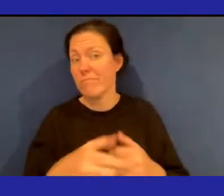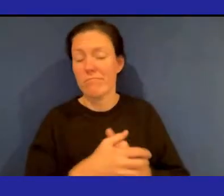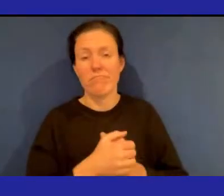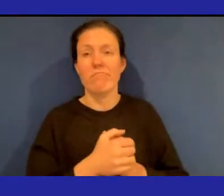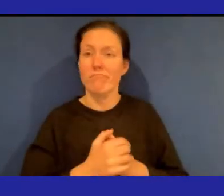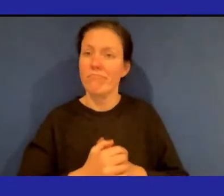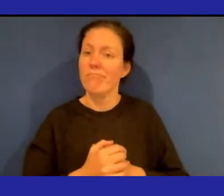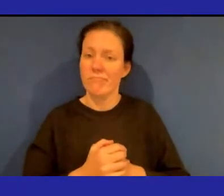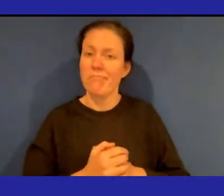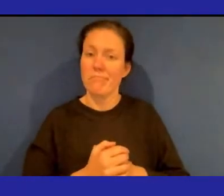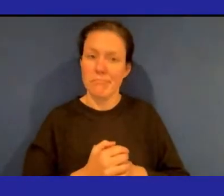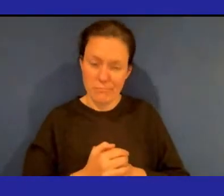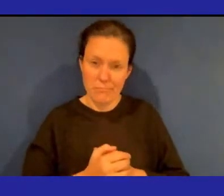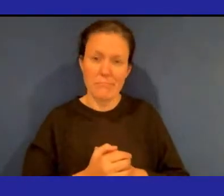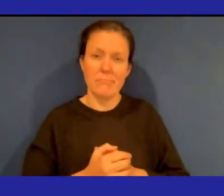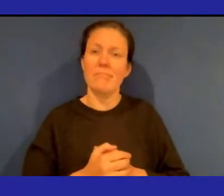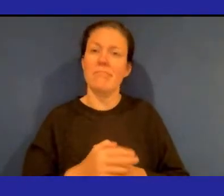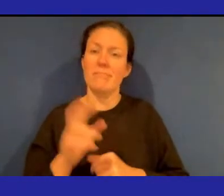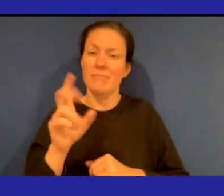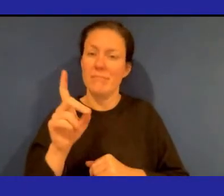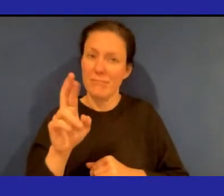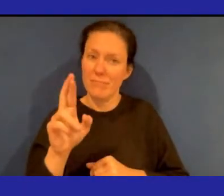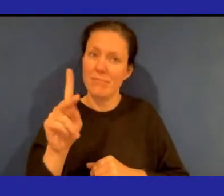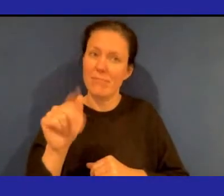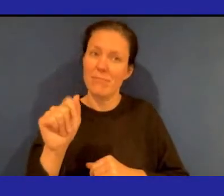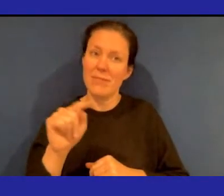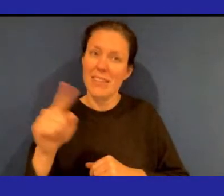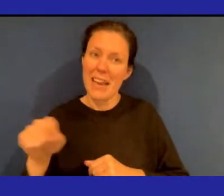keep Dr. Katzen, happy.